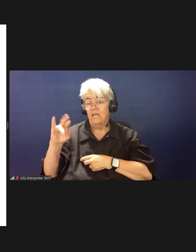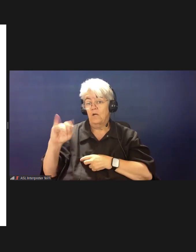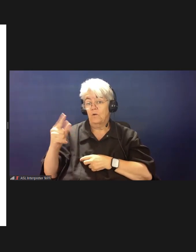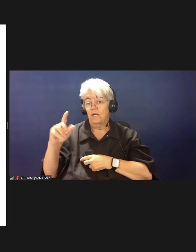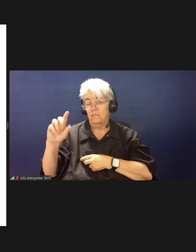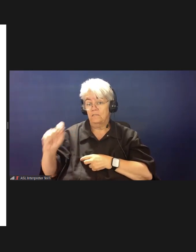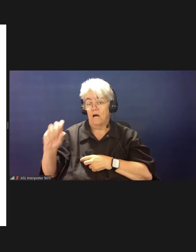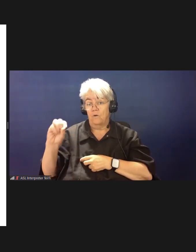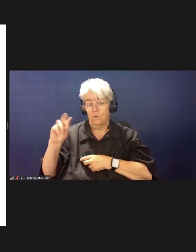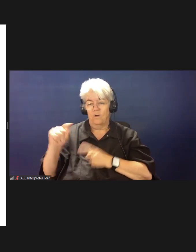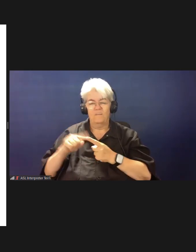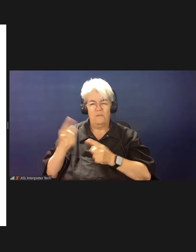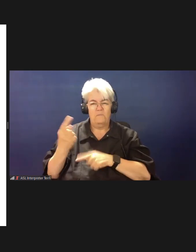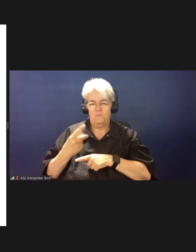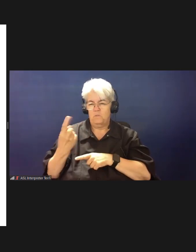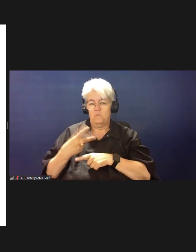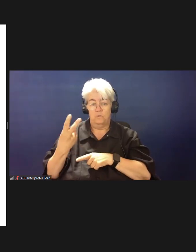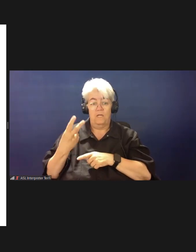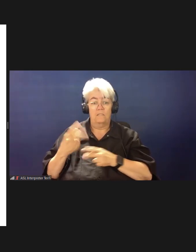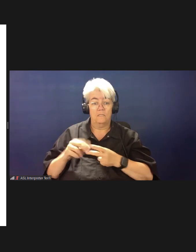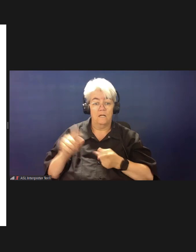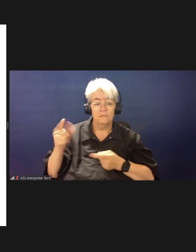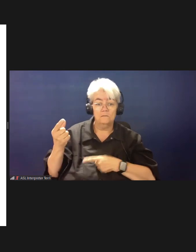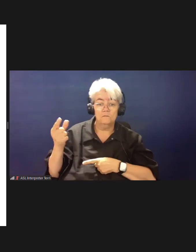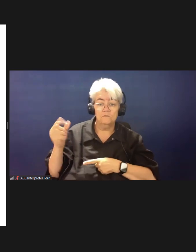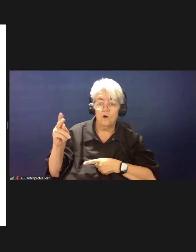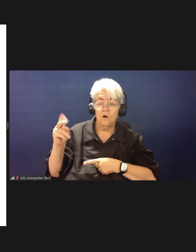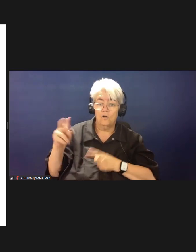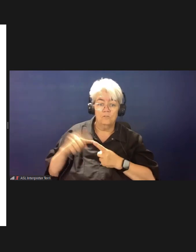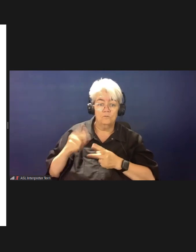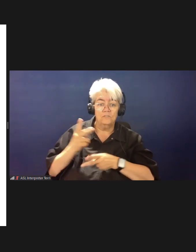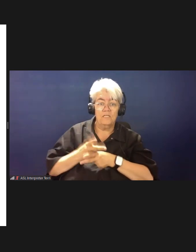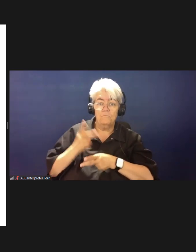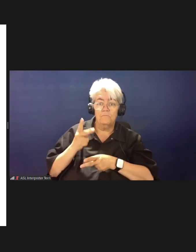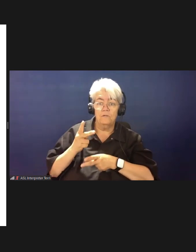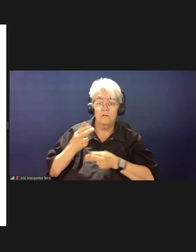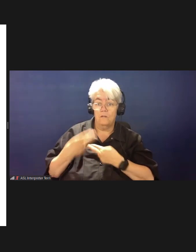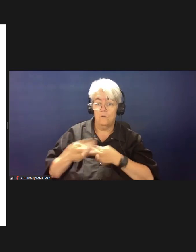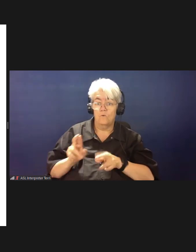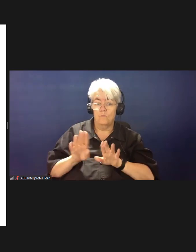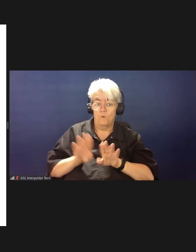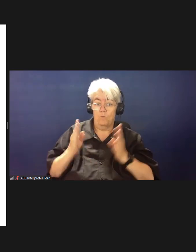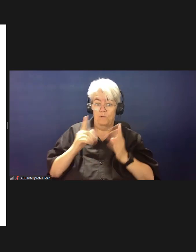everybody. And Gunnar, if we can just if you can keep the room